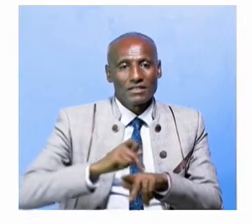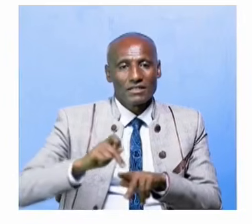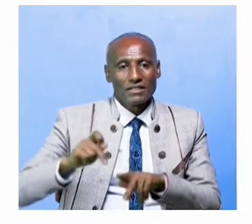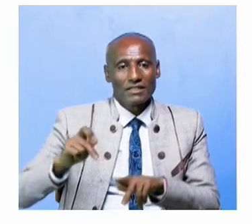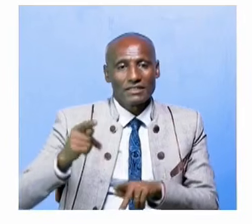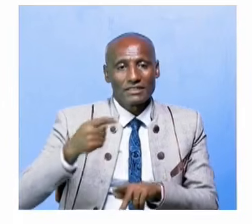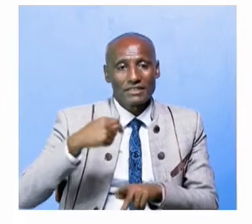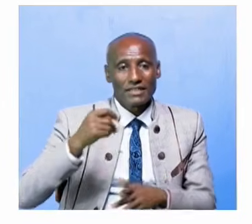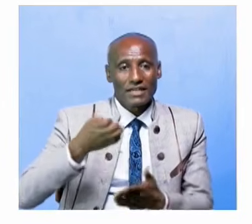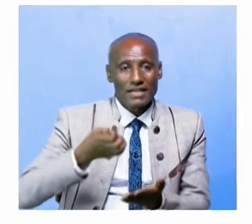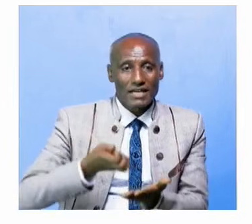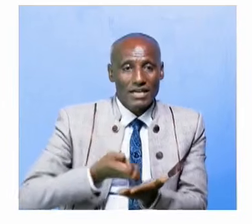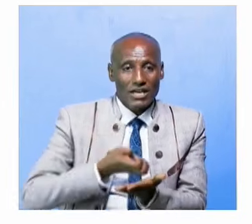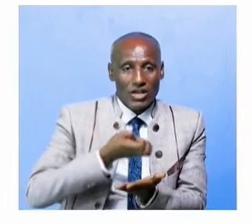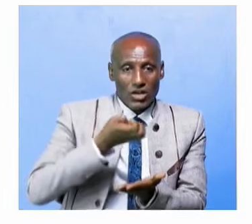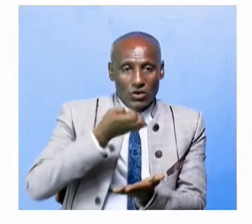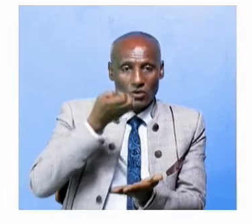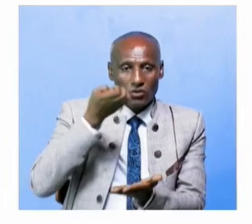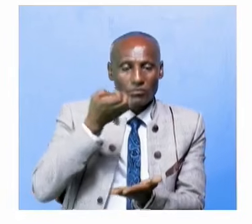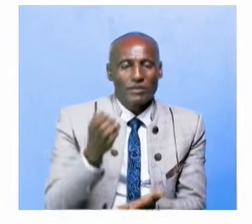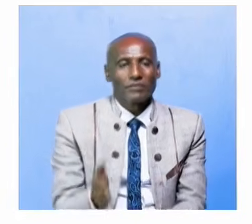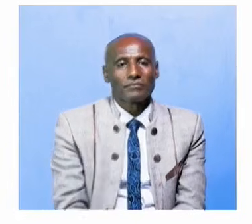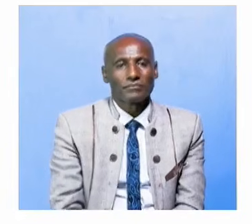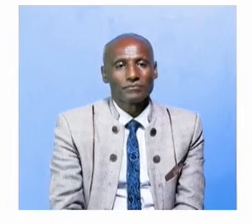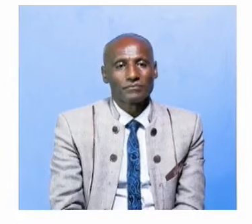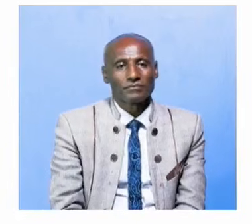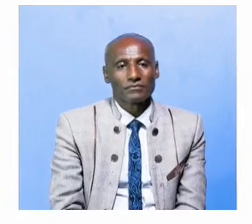the economy.